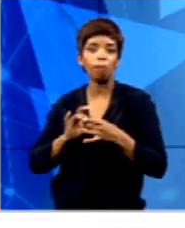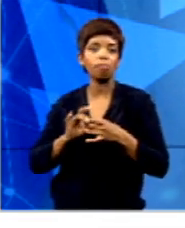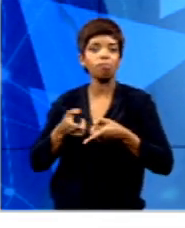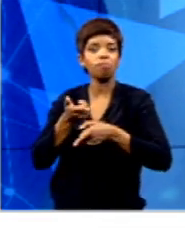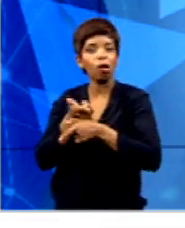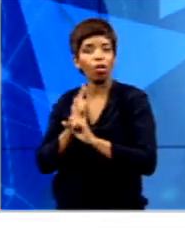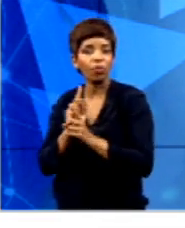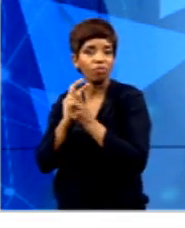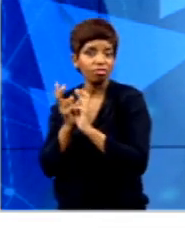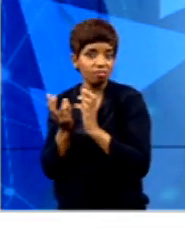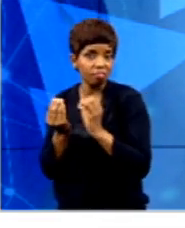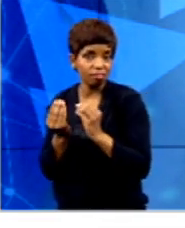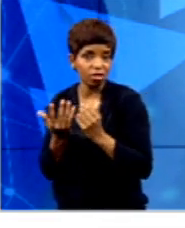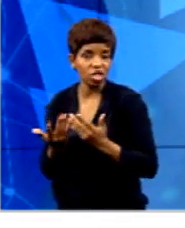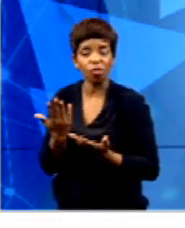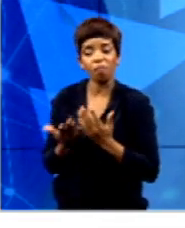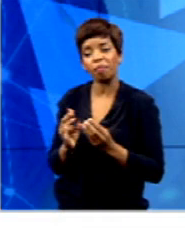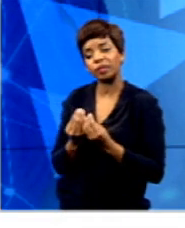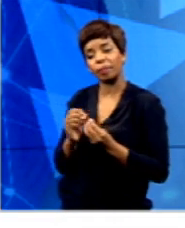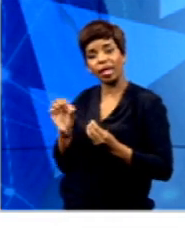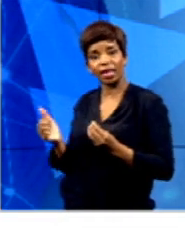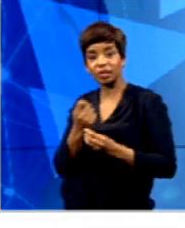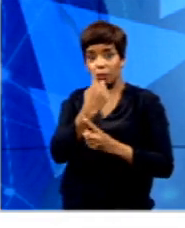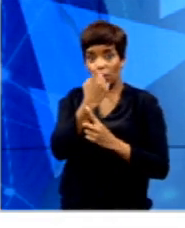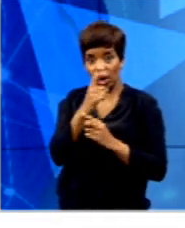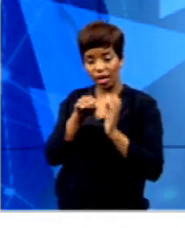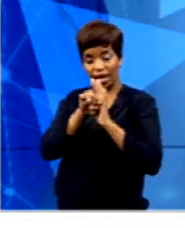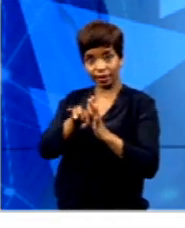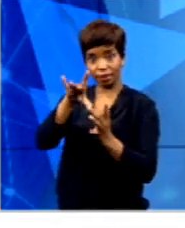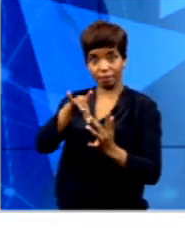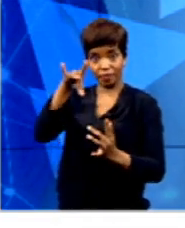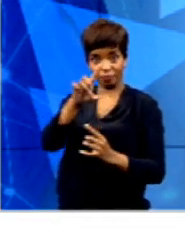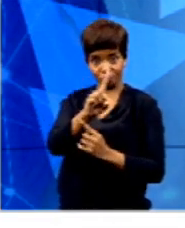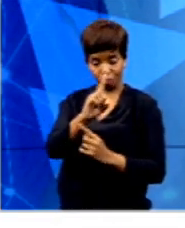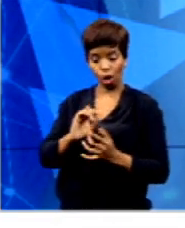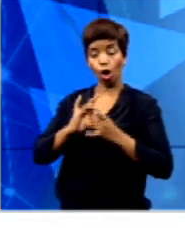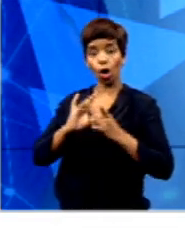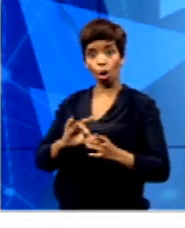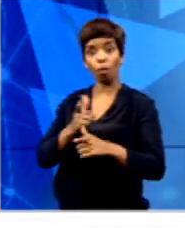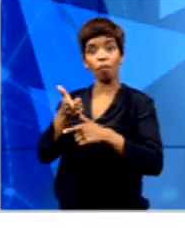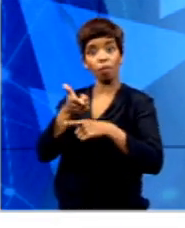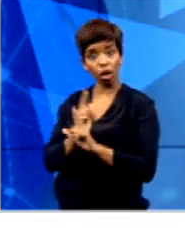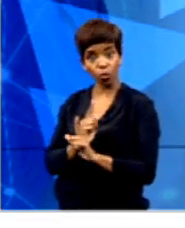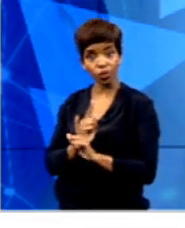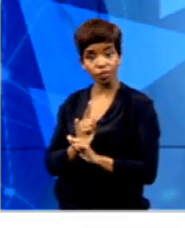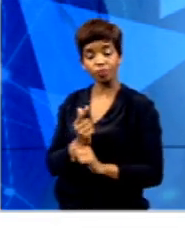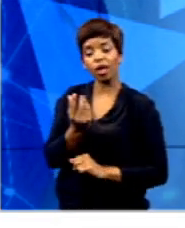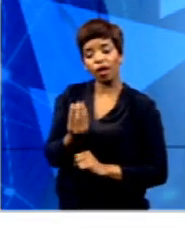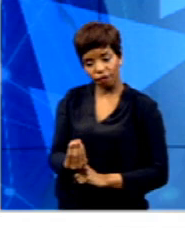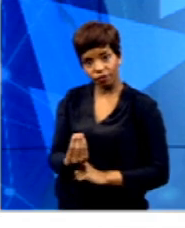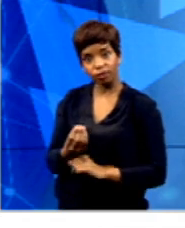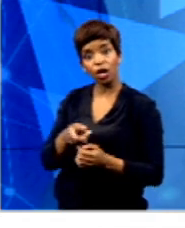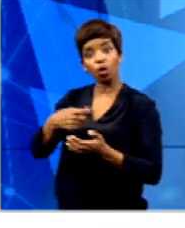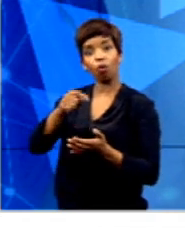in place. If we take a home loan as an example, doesn't that contract come with debt